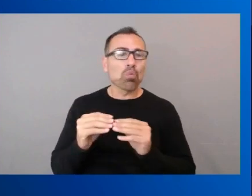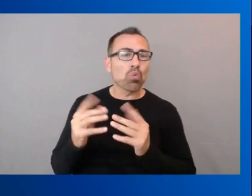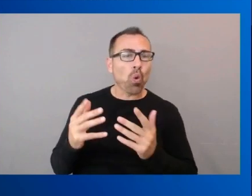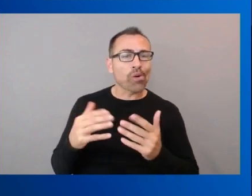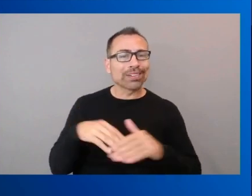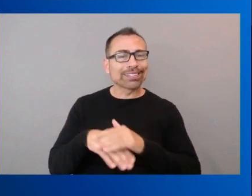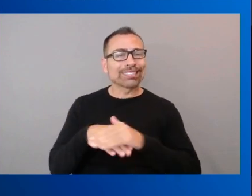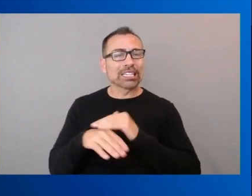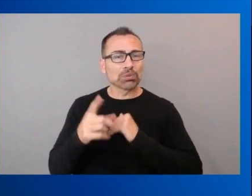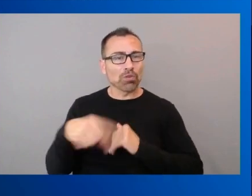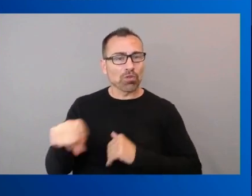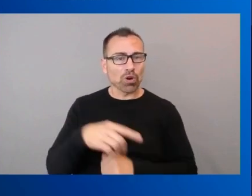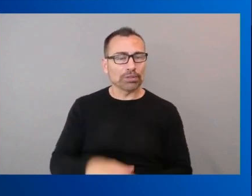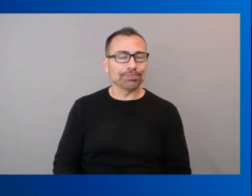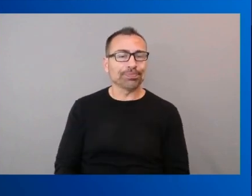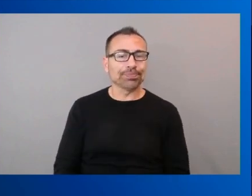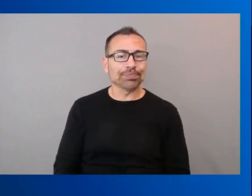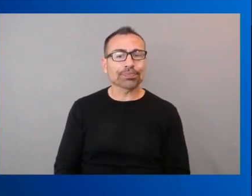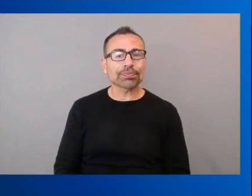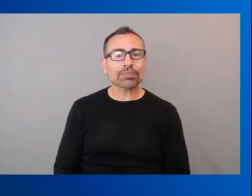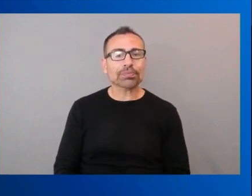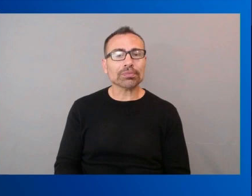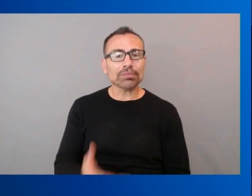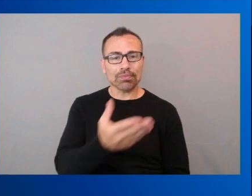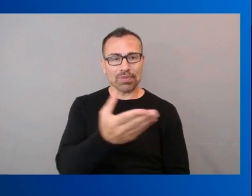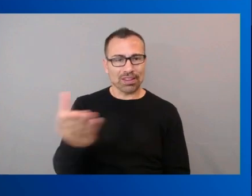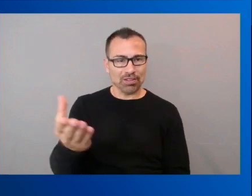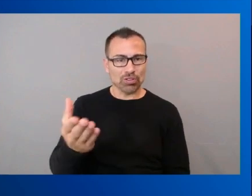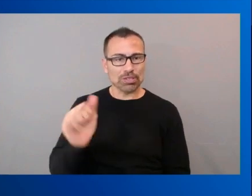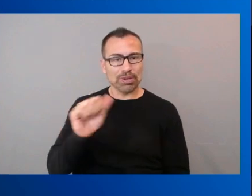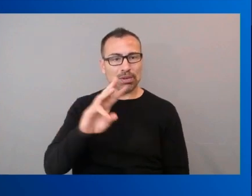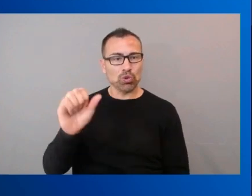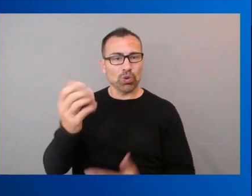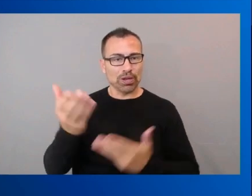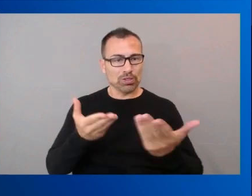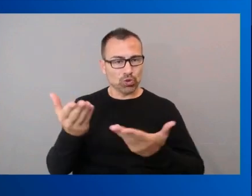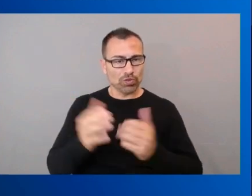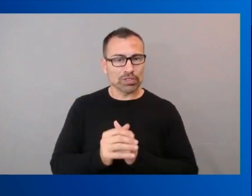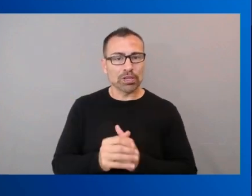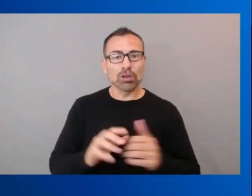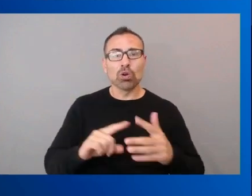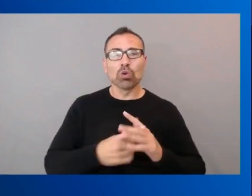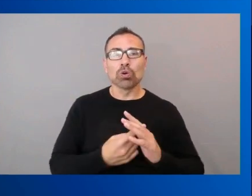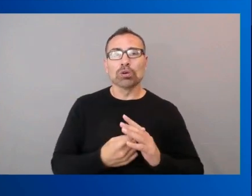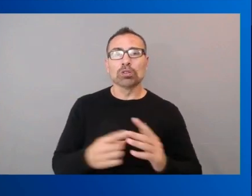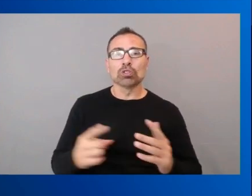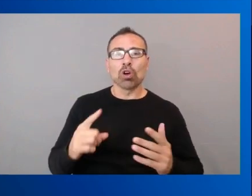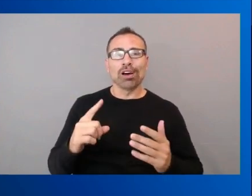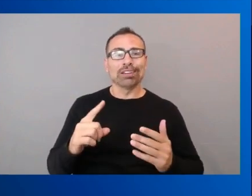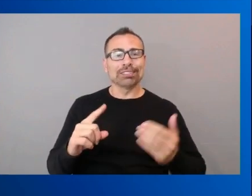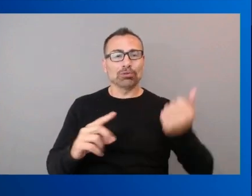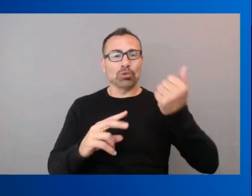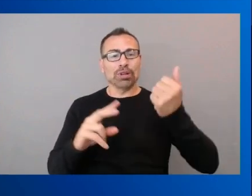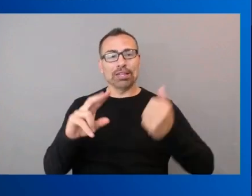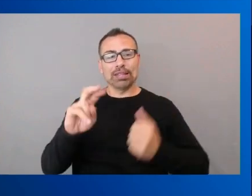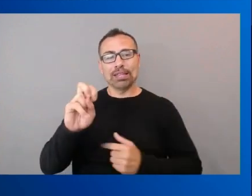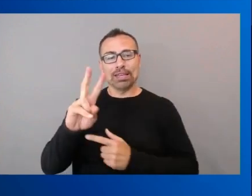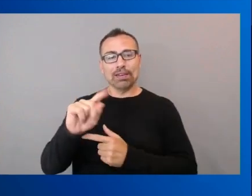to us. And here are some AWS services. So let's start with EventBridge. You know, personally, one of my